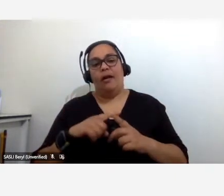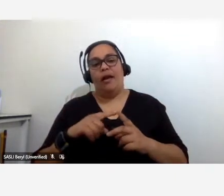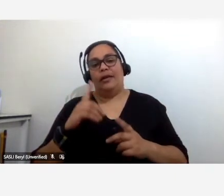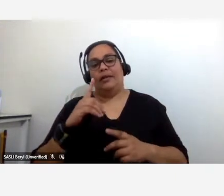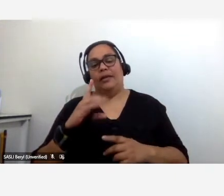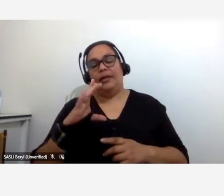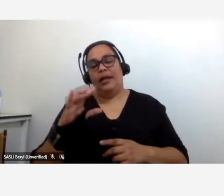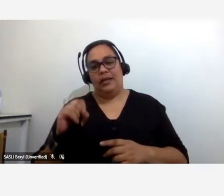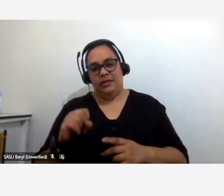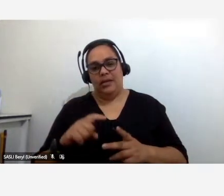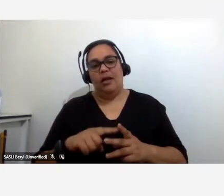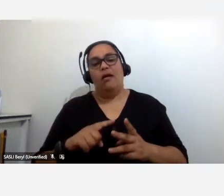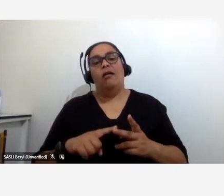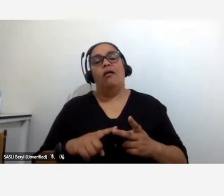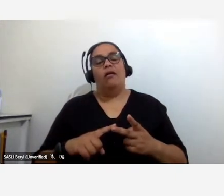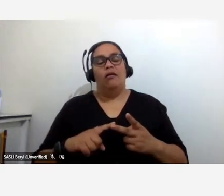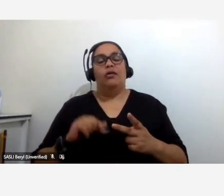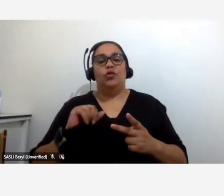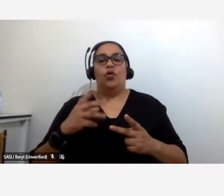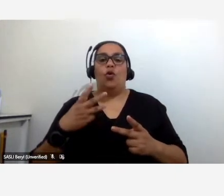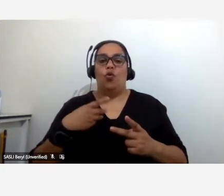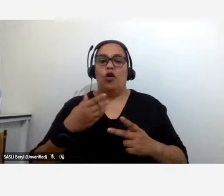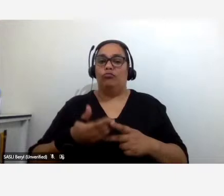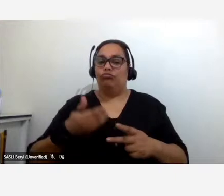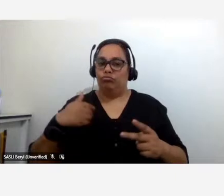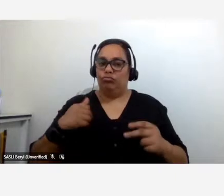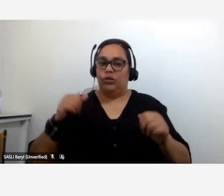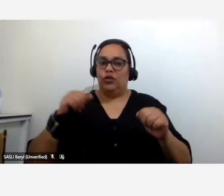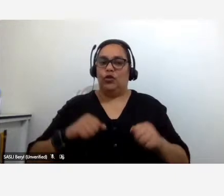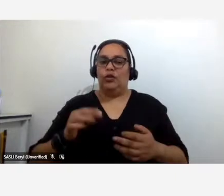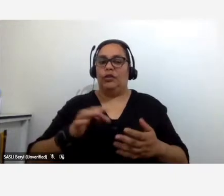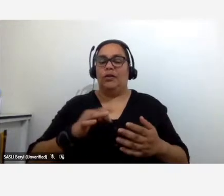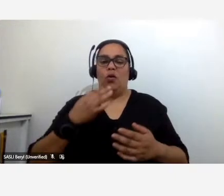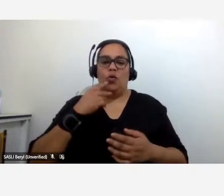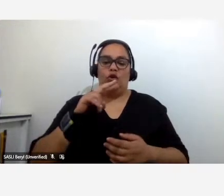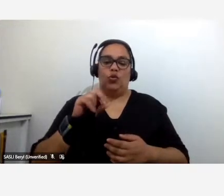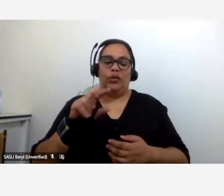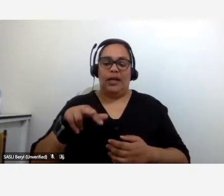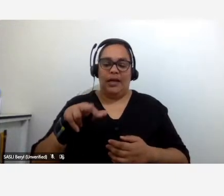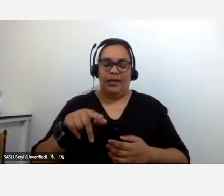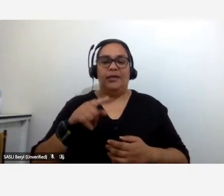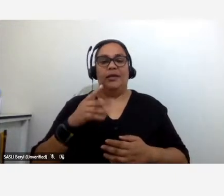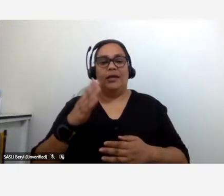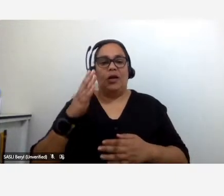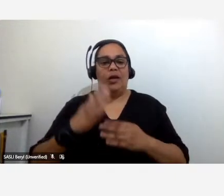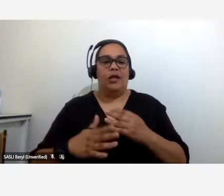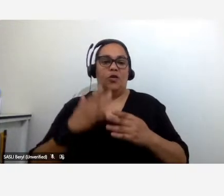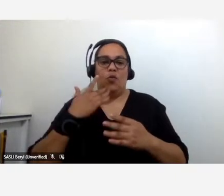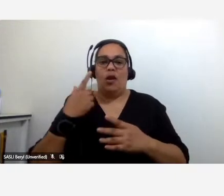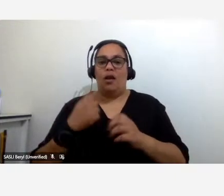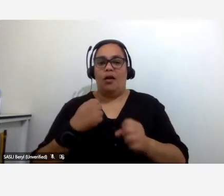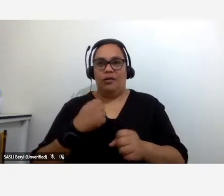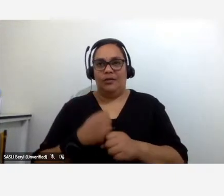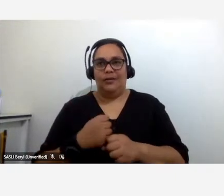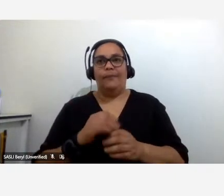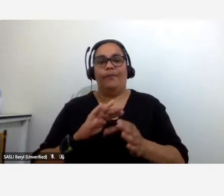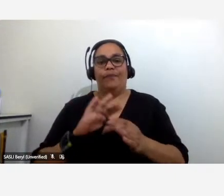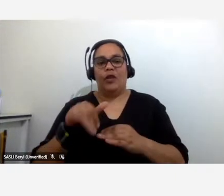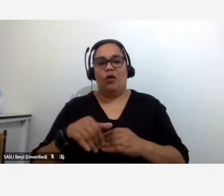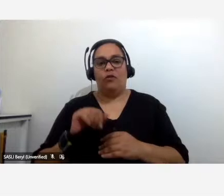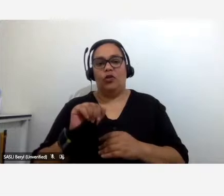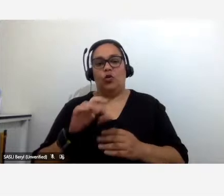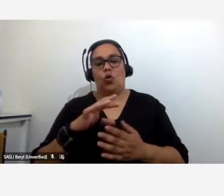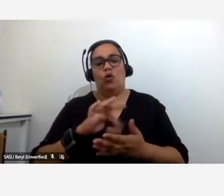DSAC. And there has been a previous agreement signed in 2018, which came to an end last year. And then after